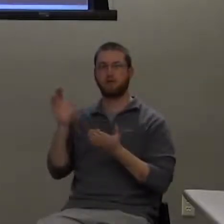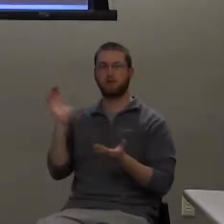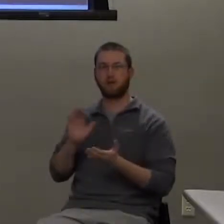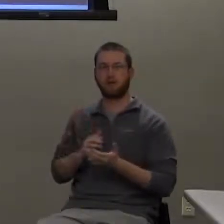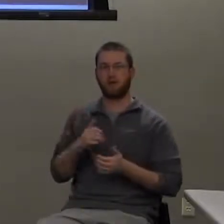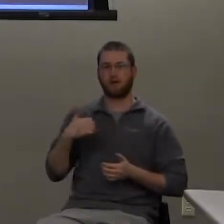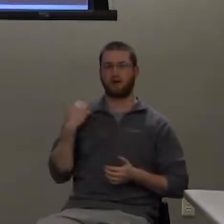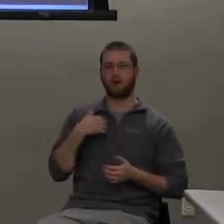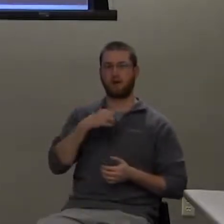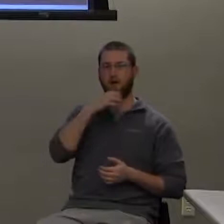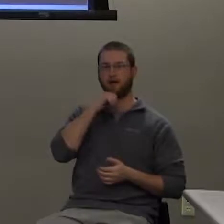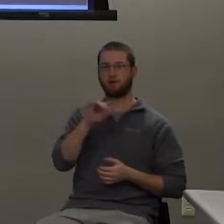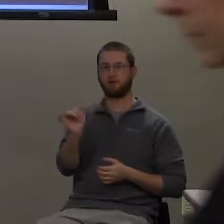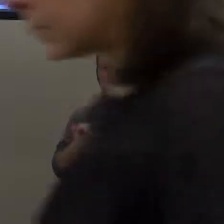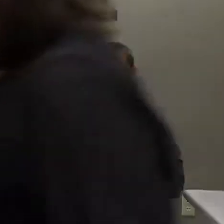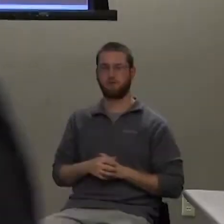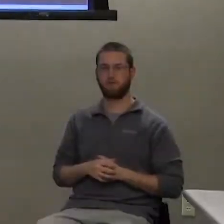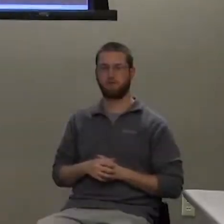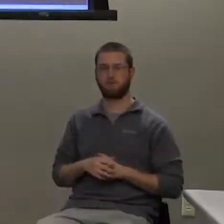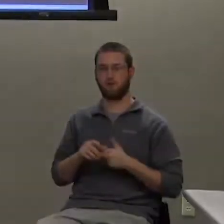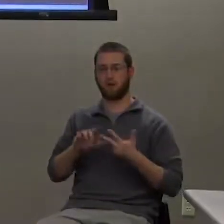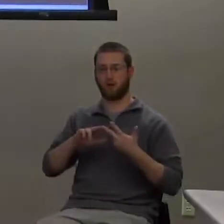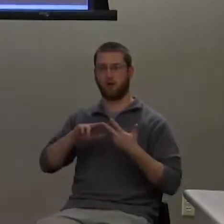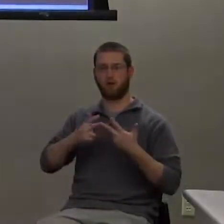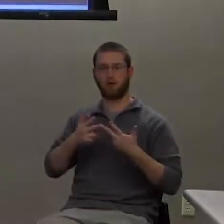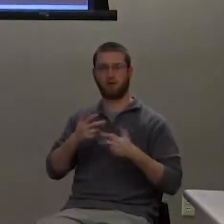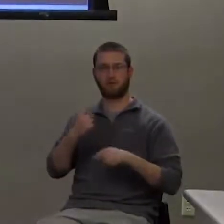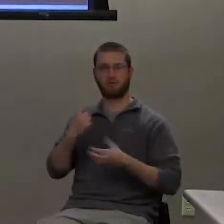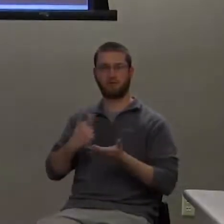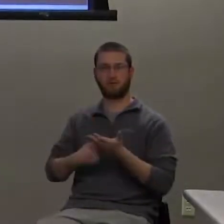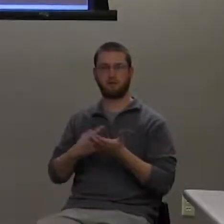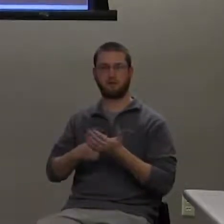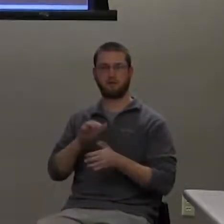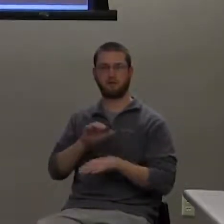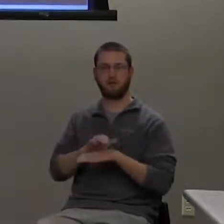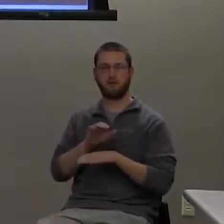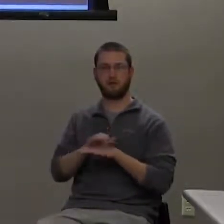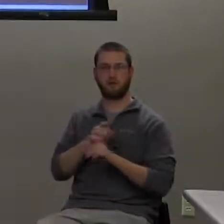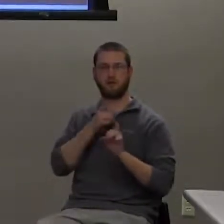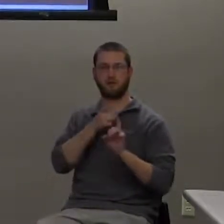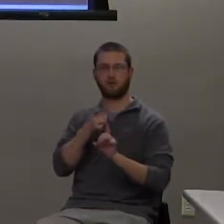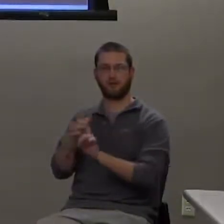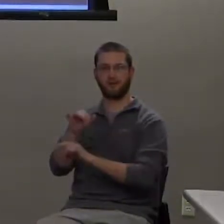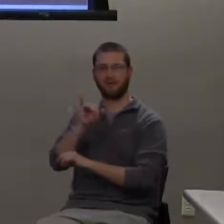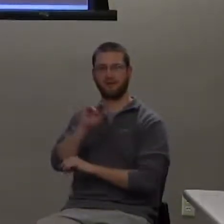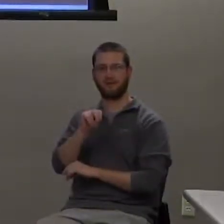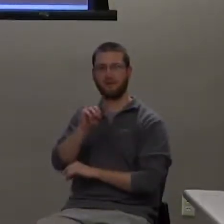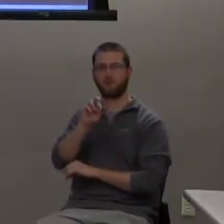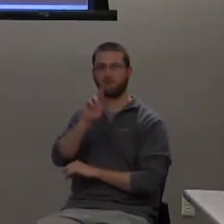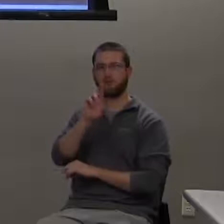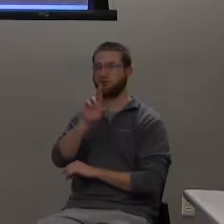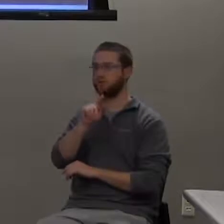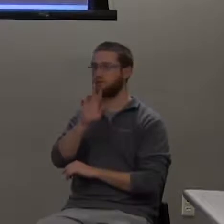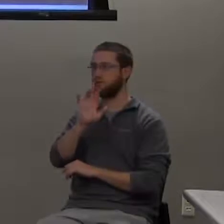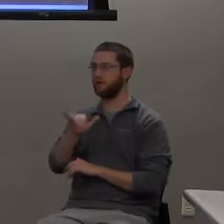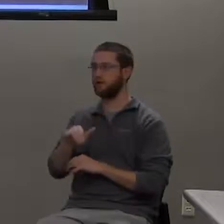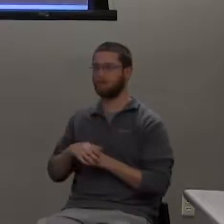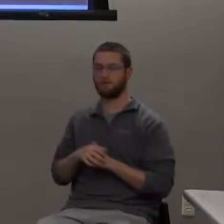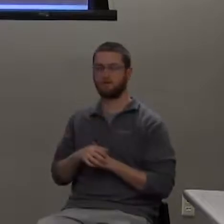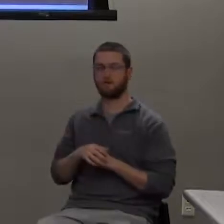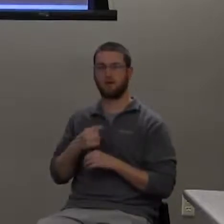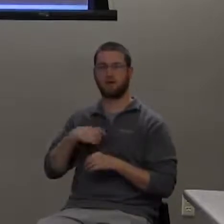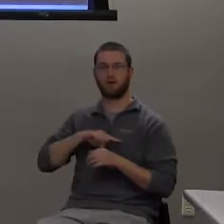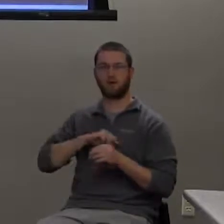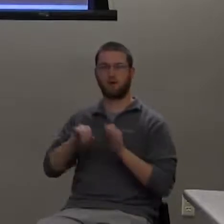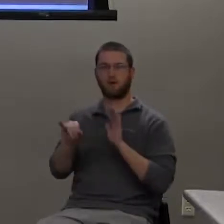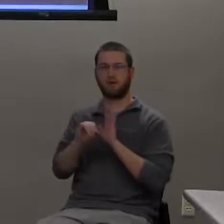younger ages. So the third piece that we're going to talk about tonight is everybody's favorite, target industries. I'm going to start by saying I think we've